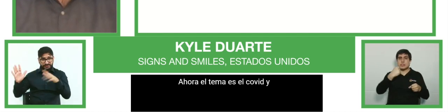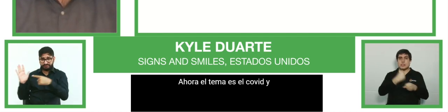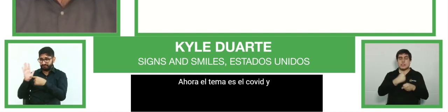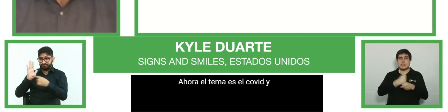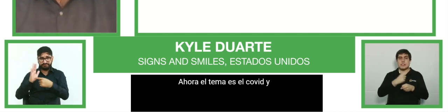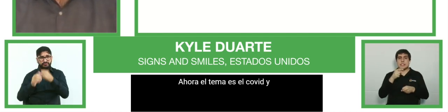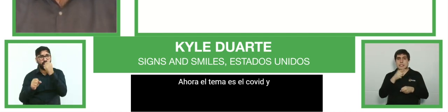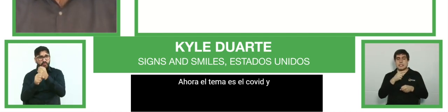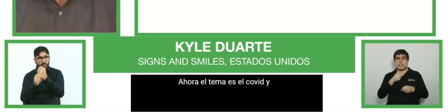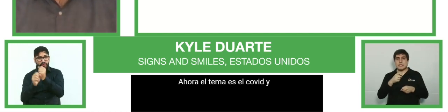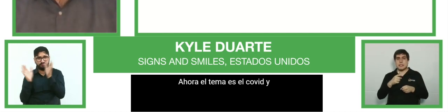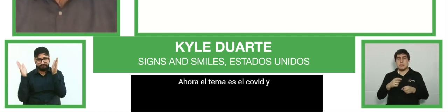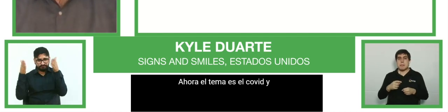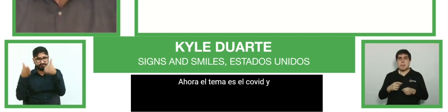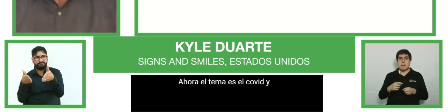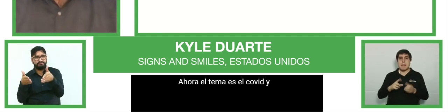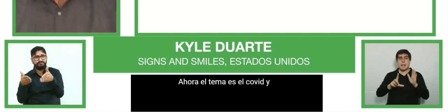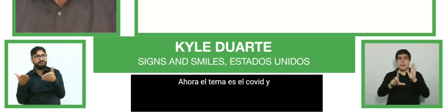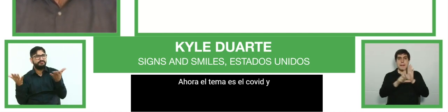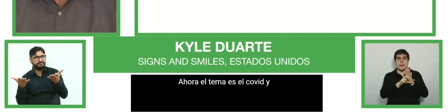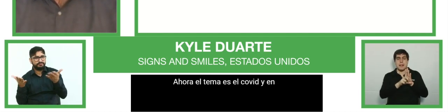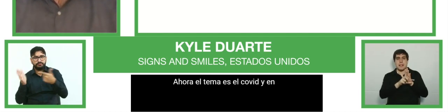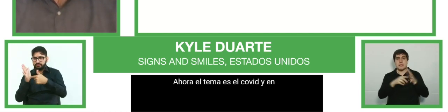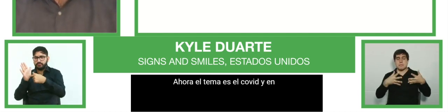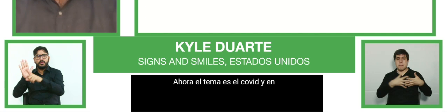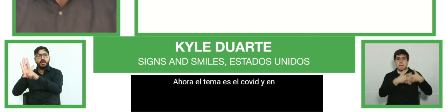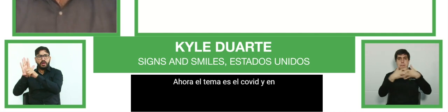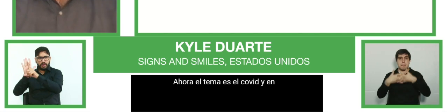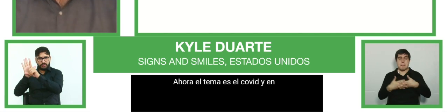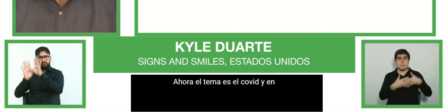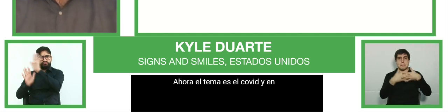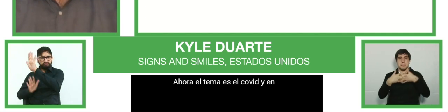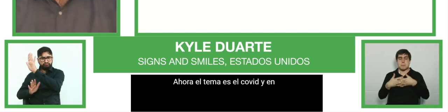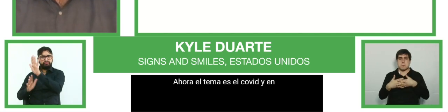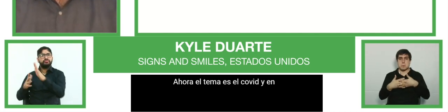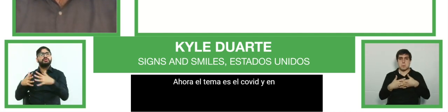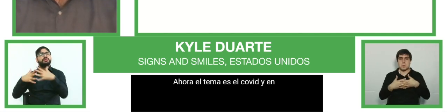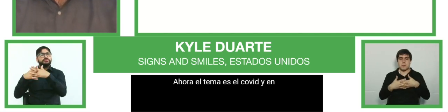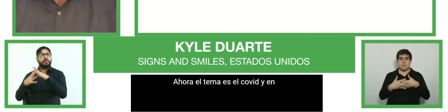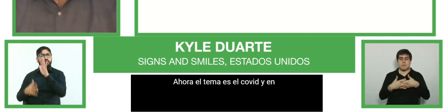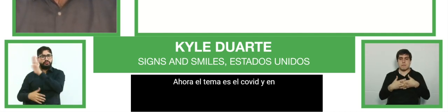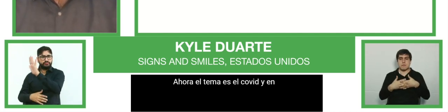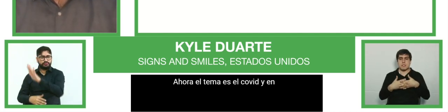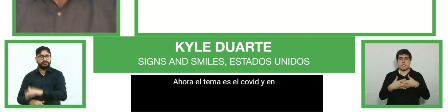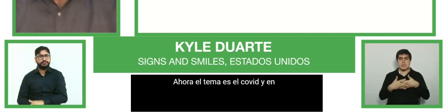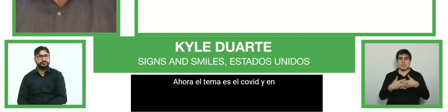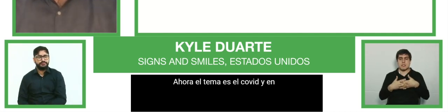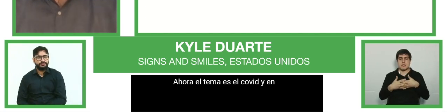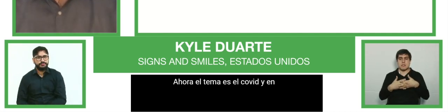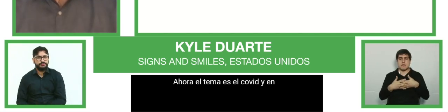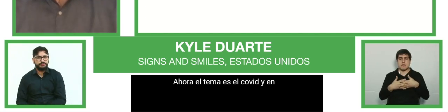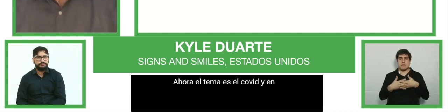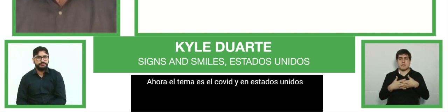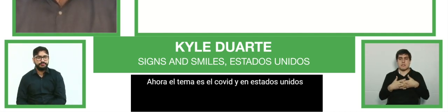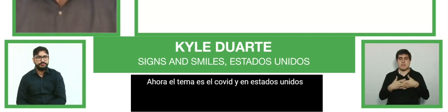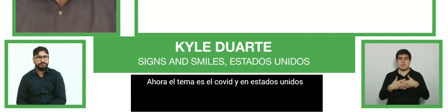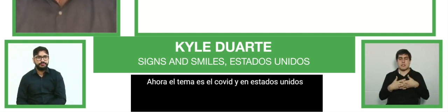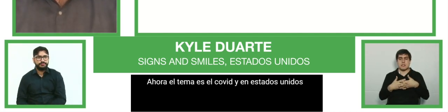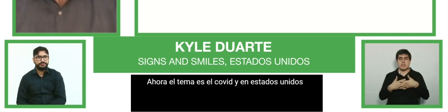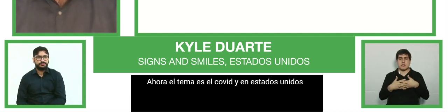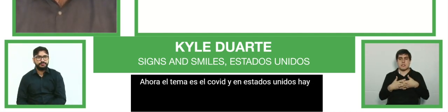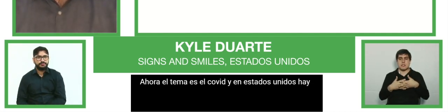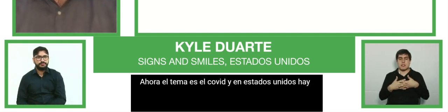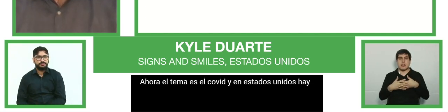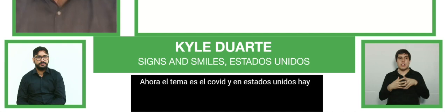from the US government can be spent in Nicaragua. And we unfortunately get a lot of our funding from the